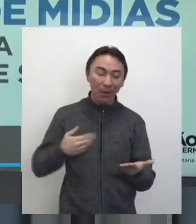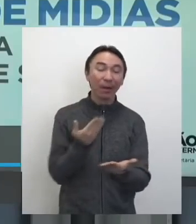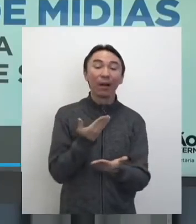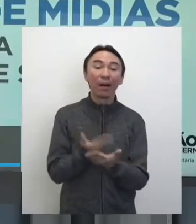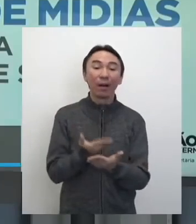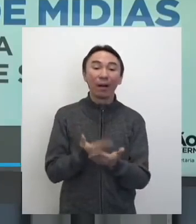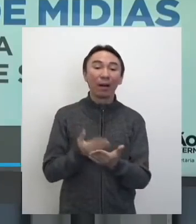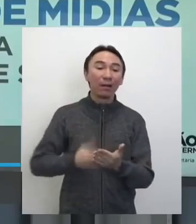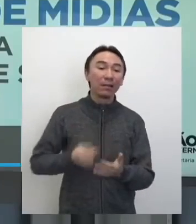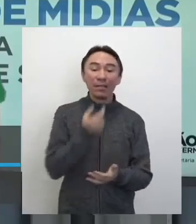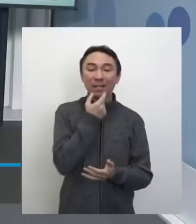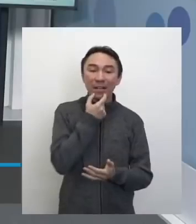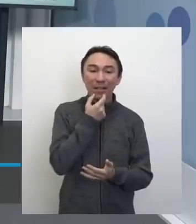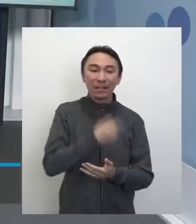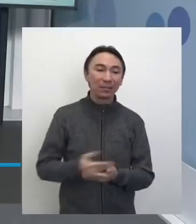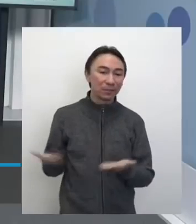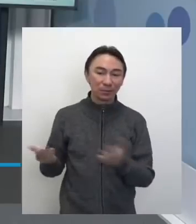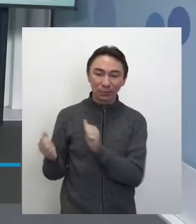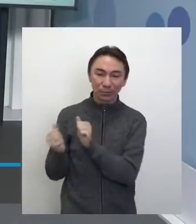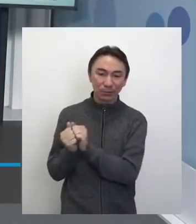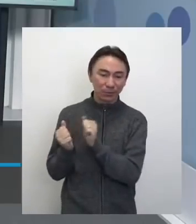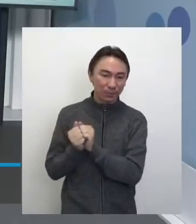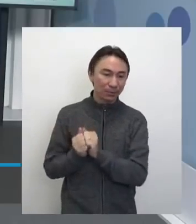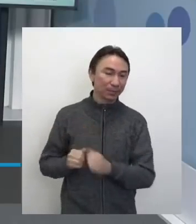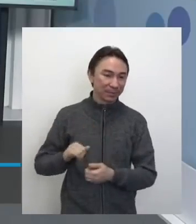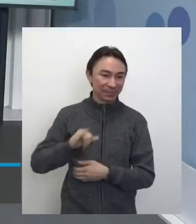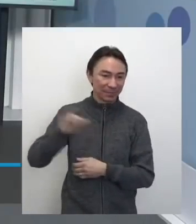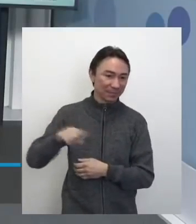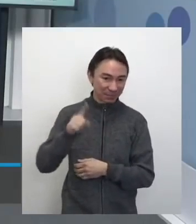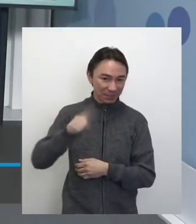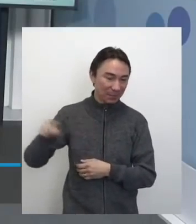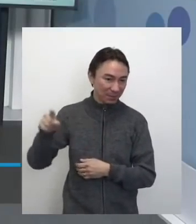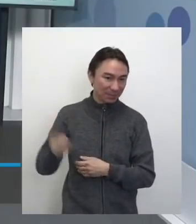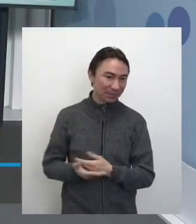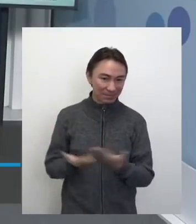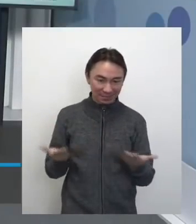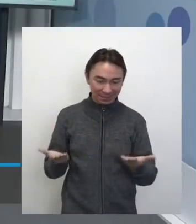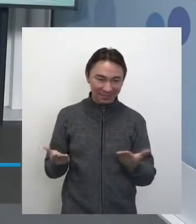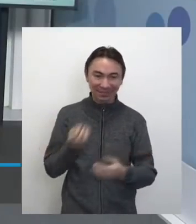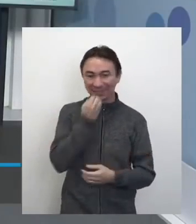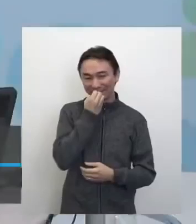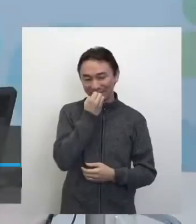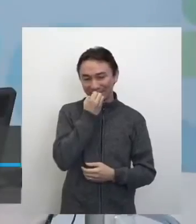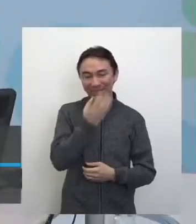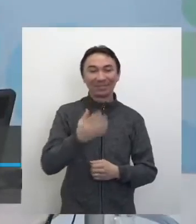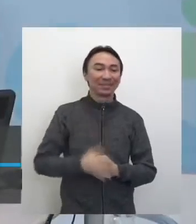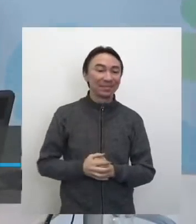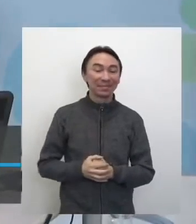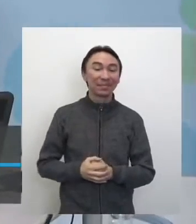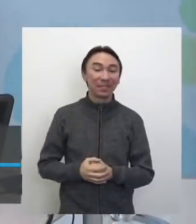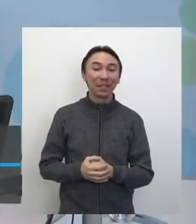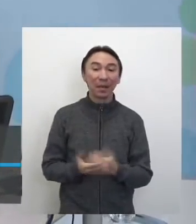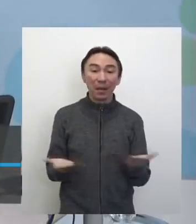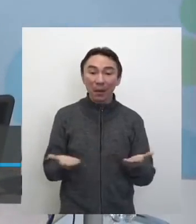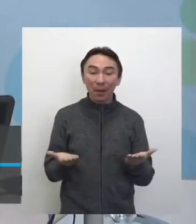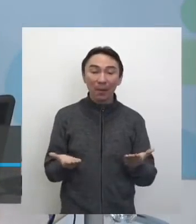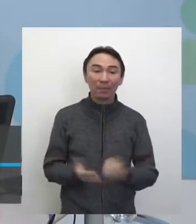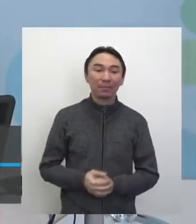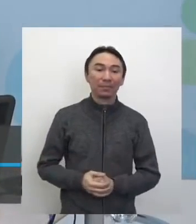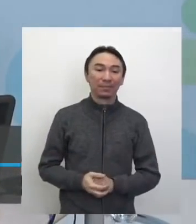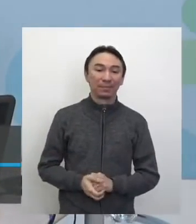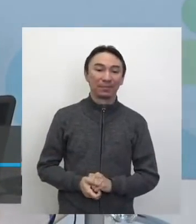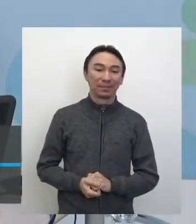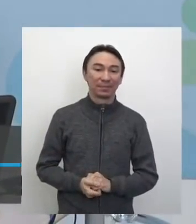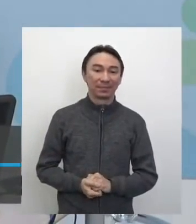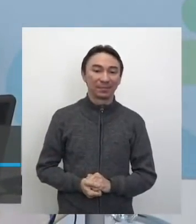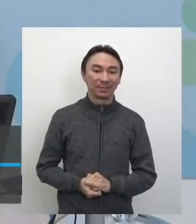Class is one Good morning morning I woke and find this Great thank you good morning and I hope